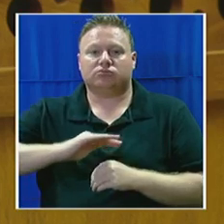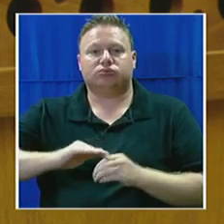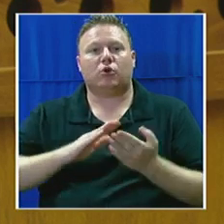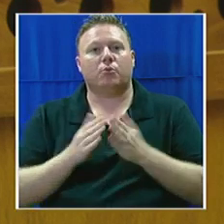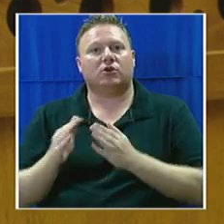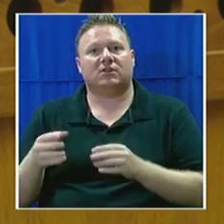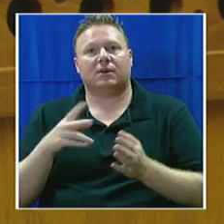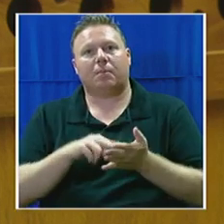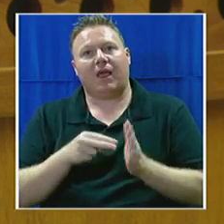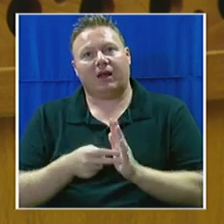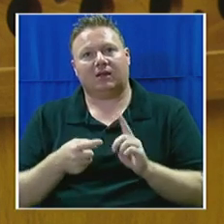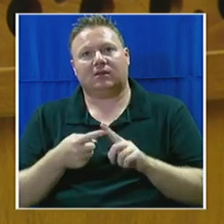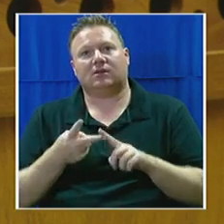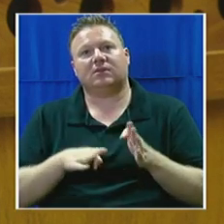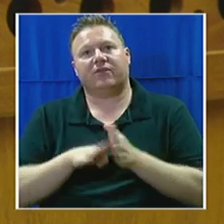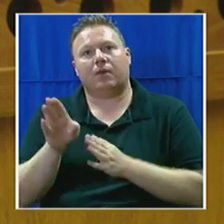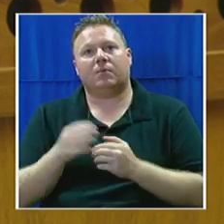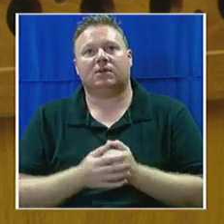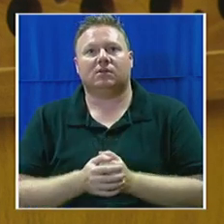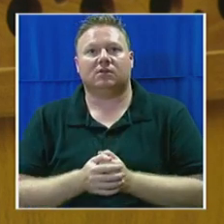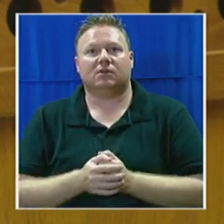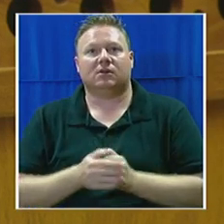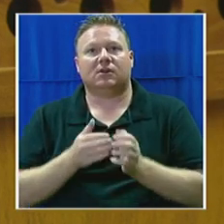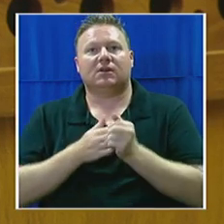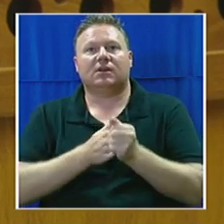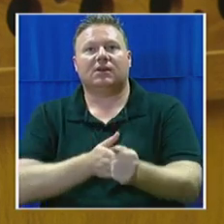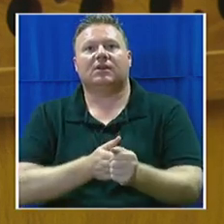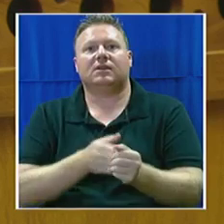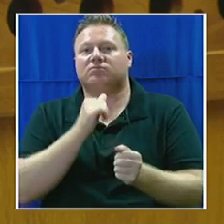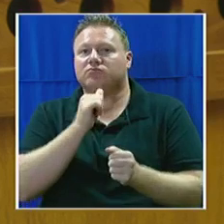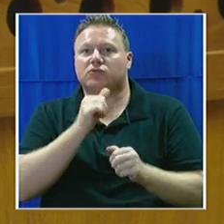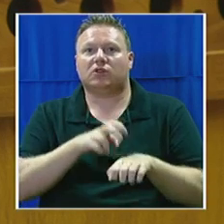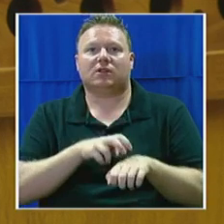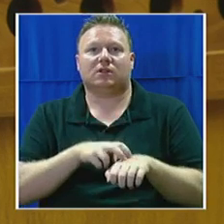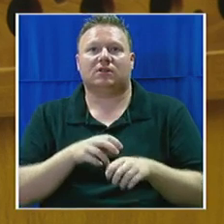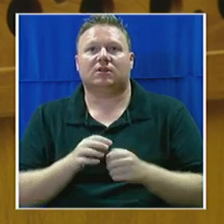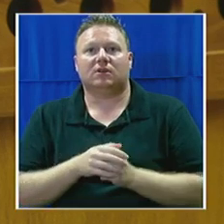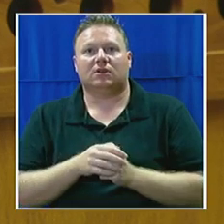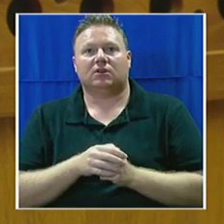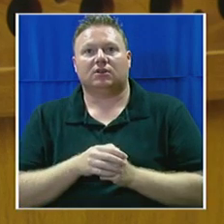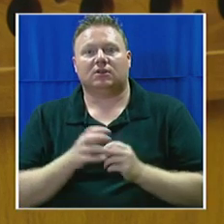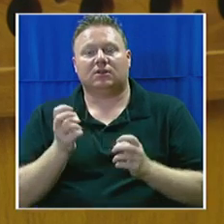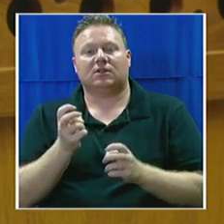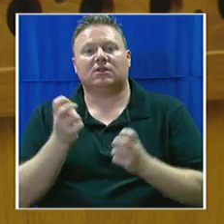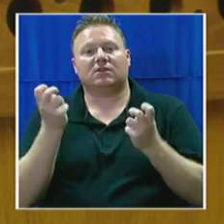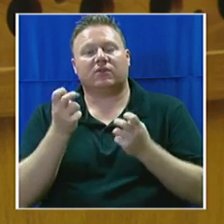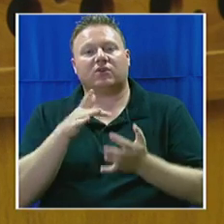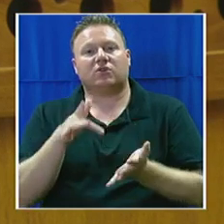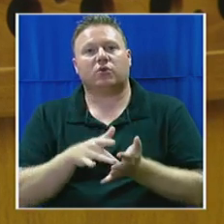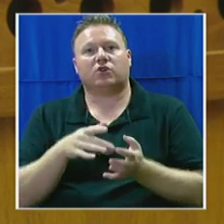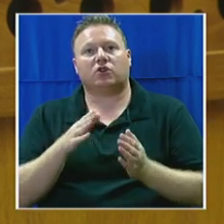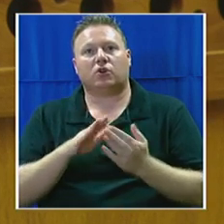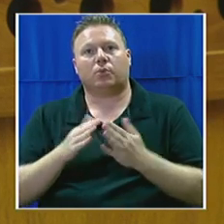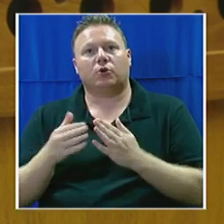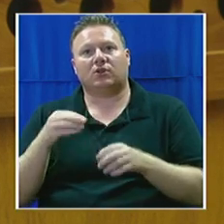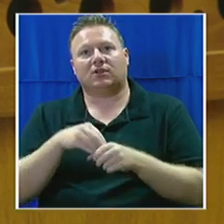planning and development leads to unnecessary tensions between community and